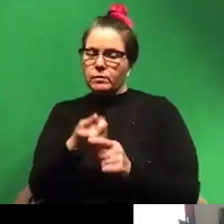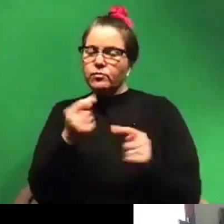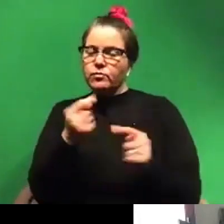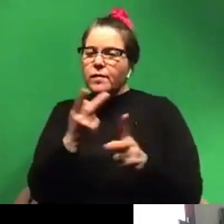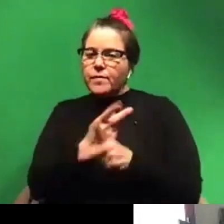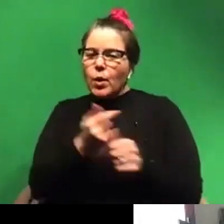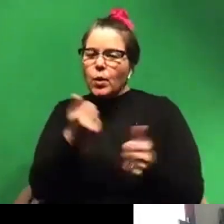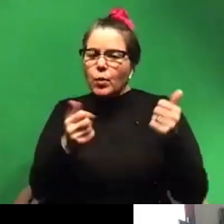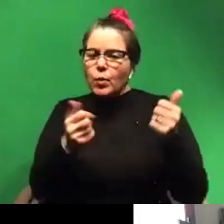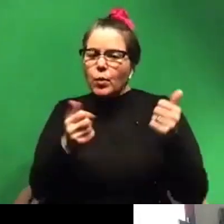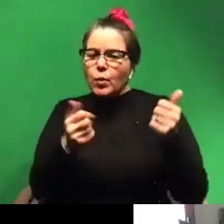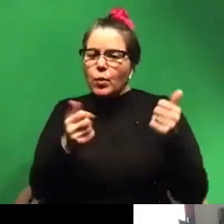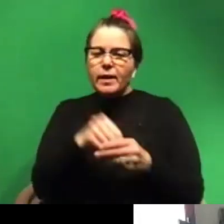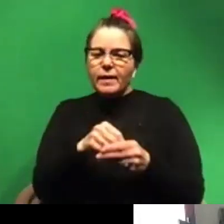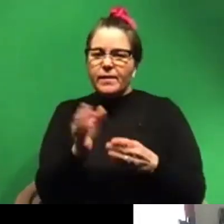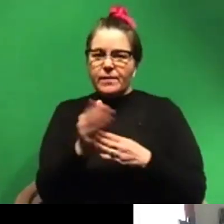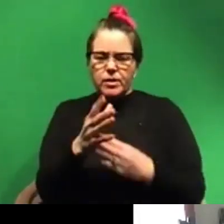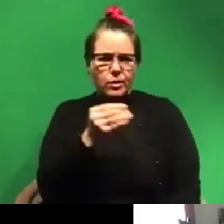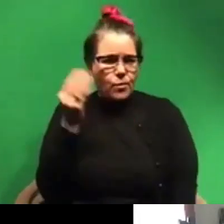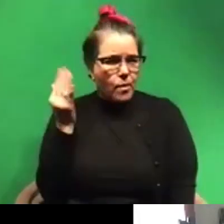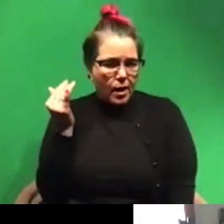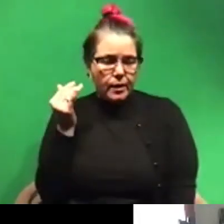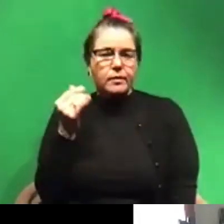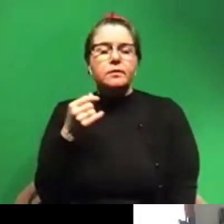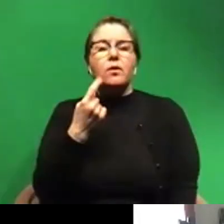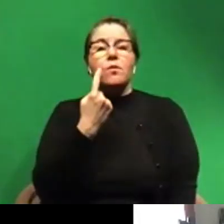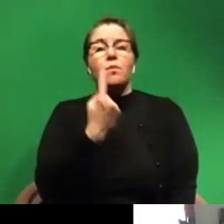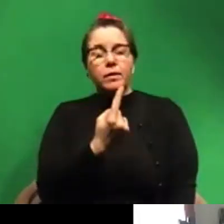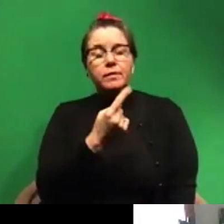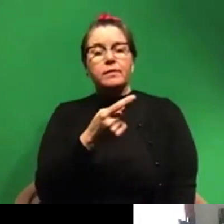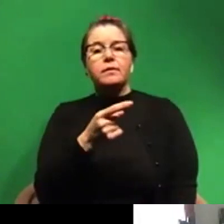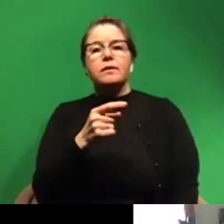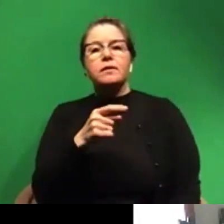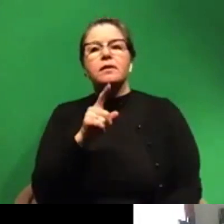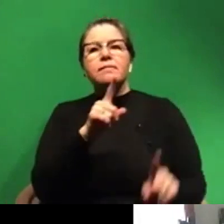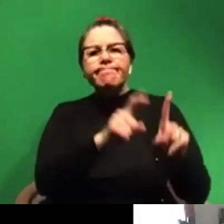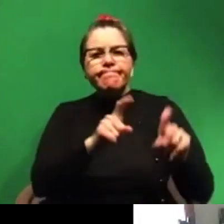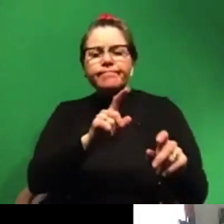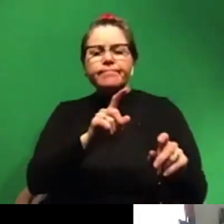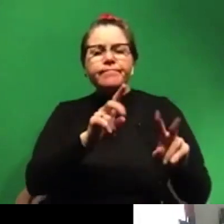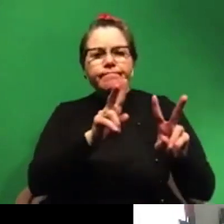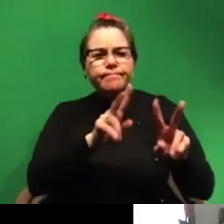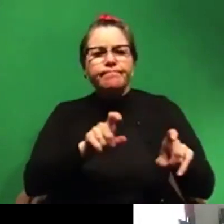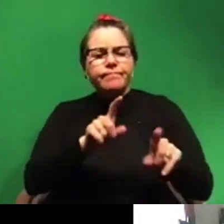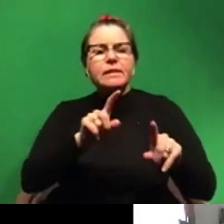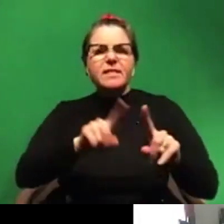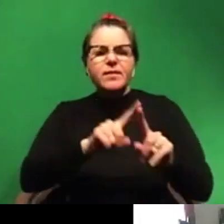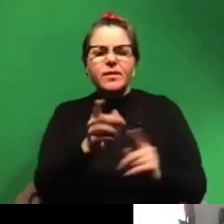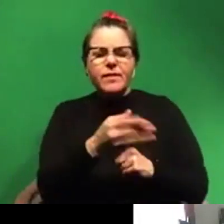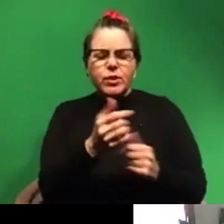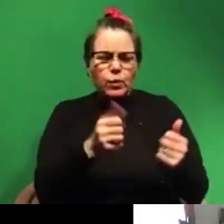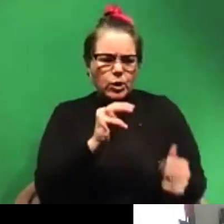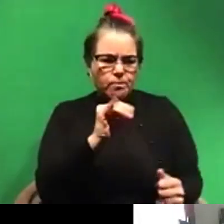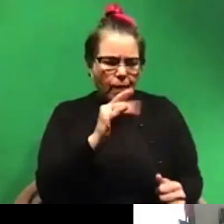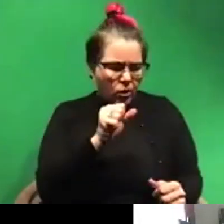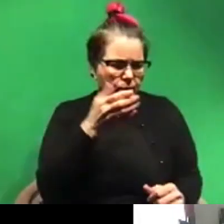are growing in fish and why. So one of them is surveying lots of different fish and figuring out which microbes are there. And the other one is looking